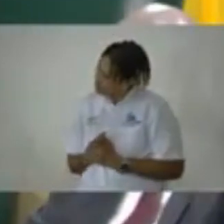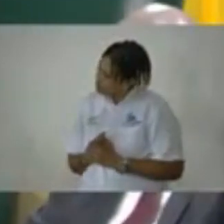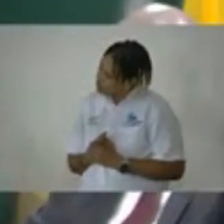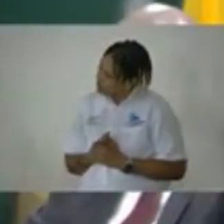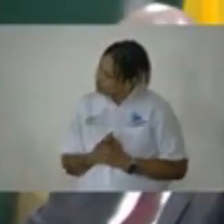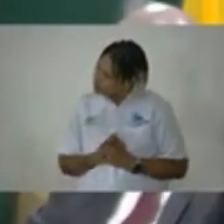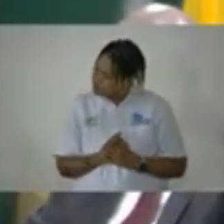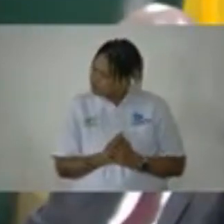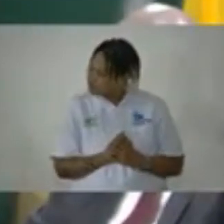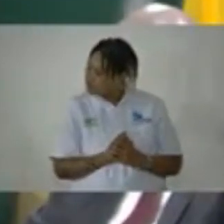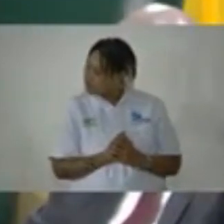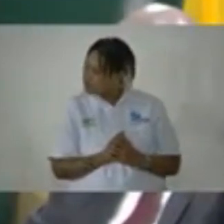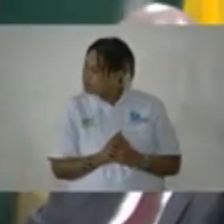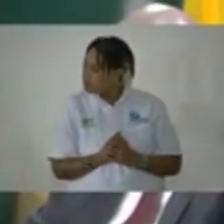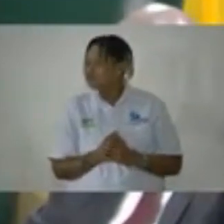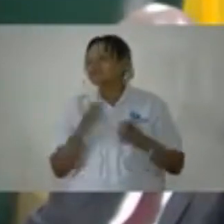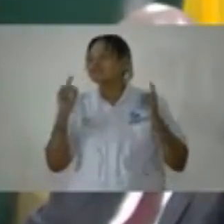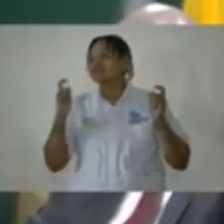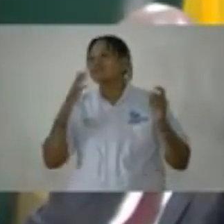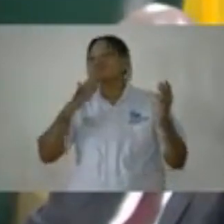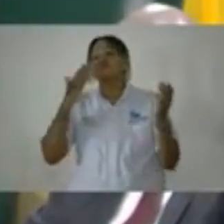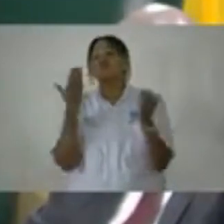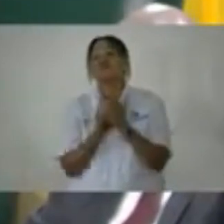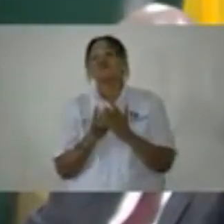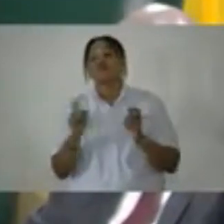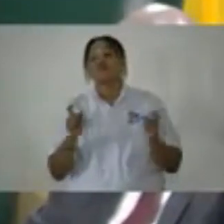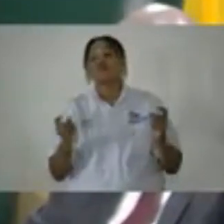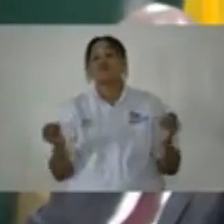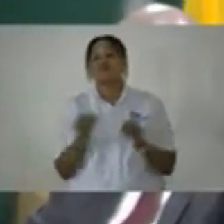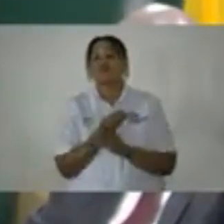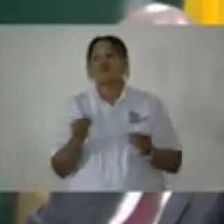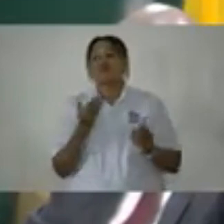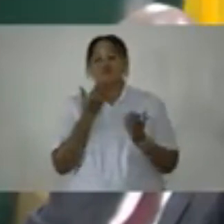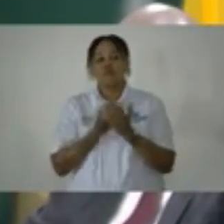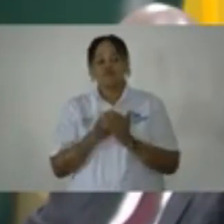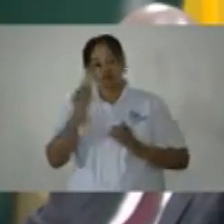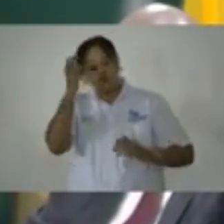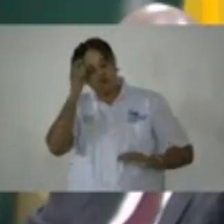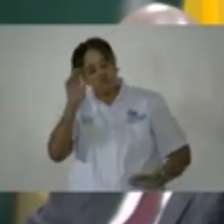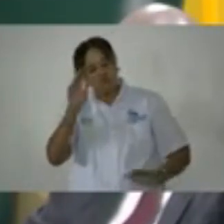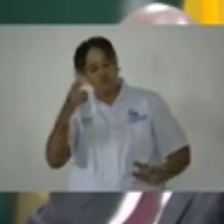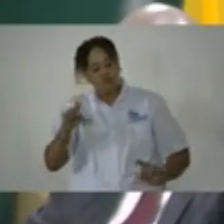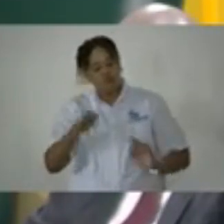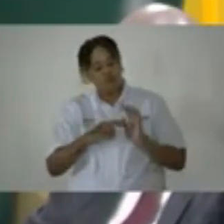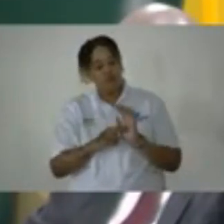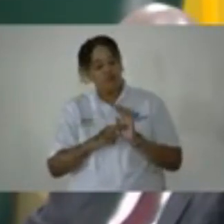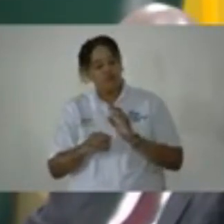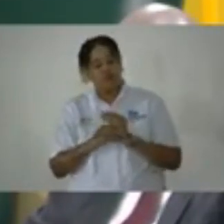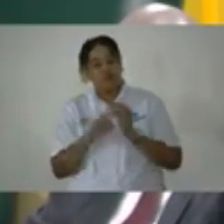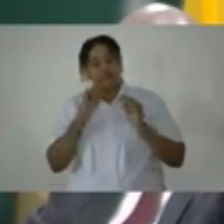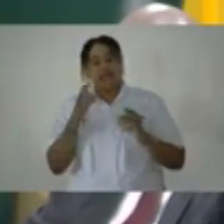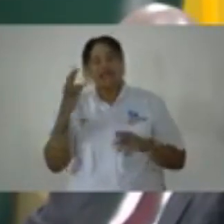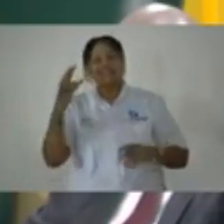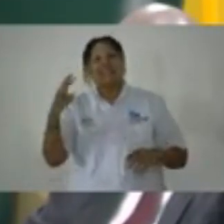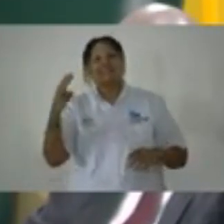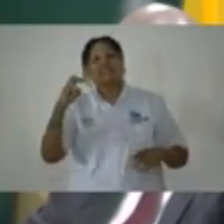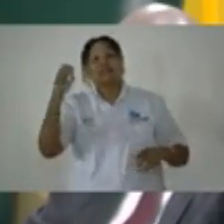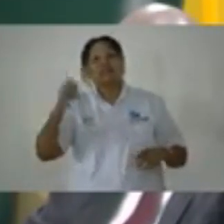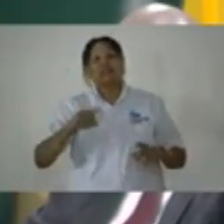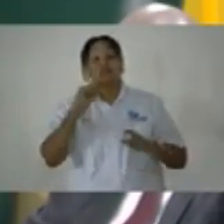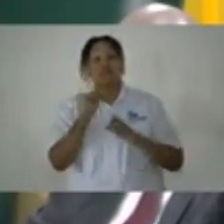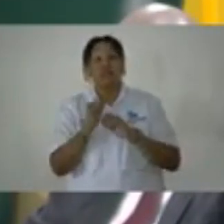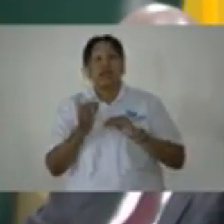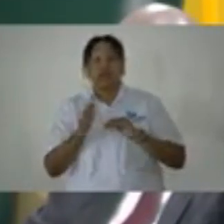Mr. Speaker, good management, good government. This represents a